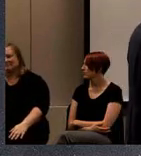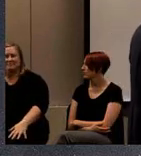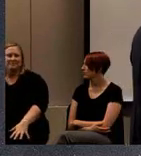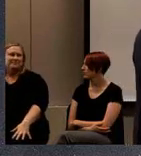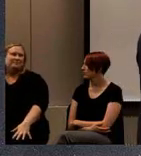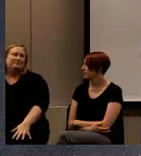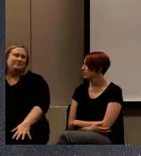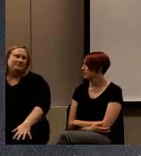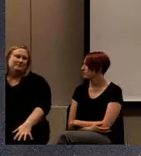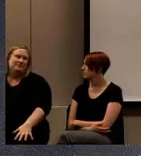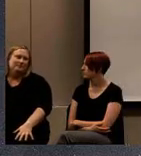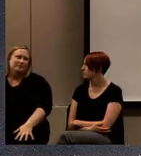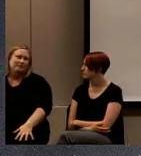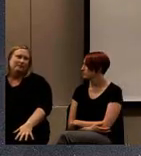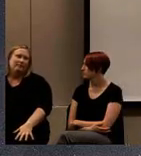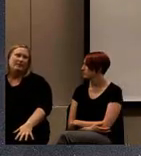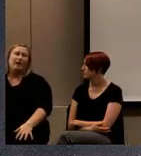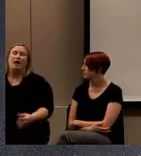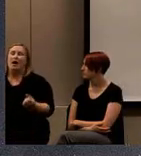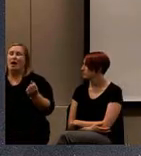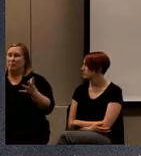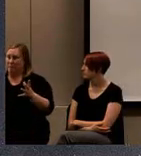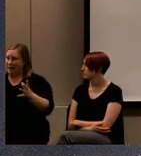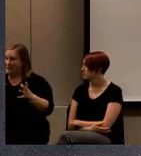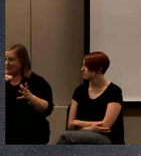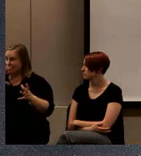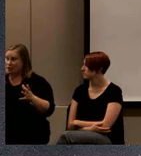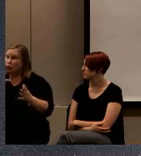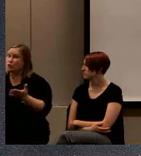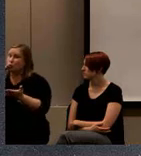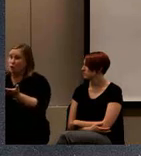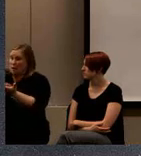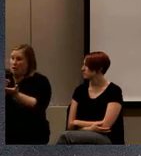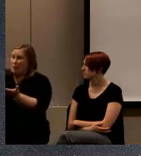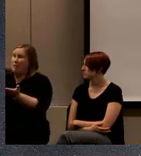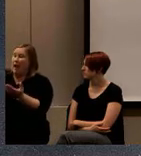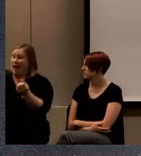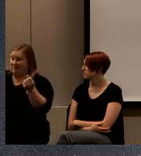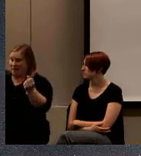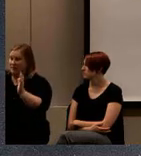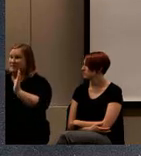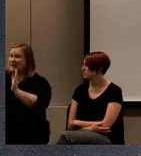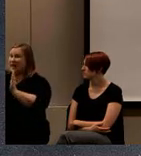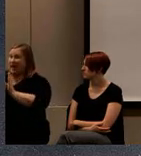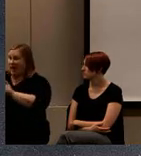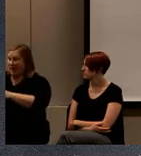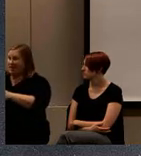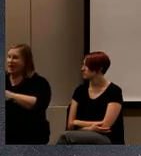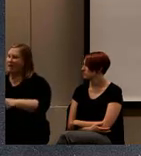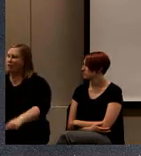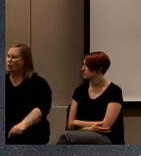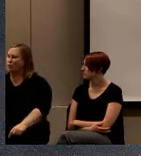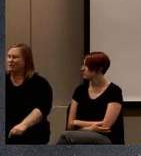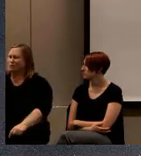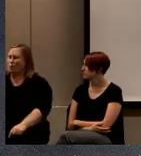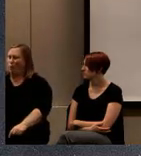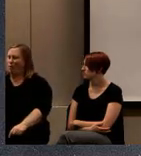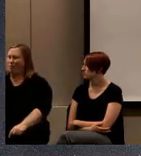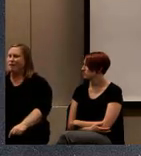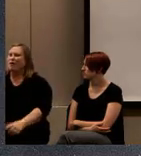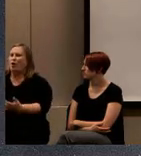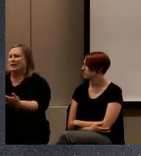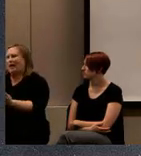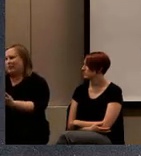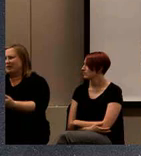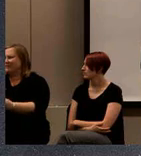We know that a significant number of them would purchase vehicles again that have advanced cruise control, adaptive